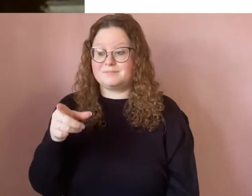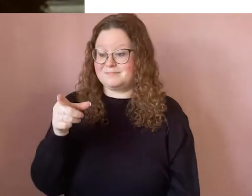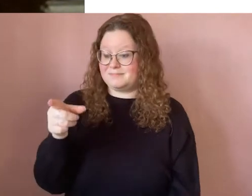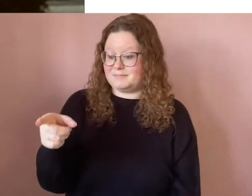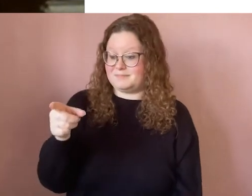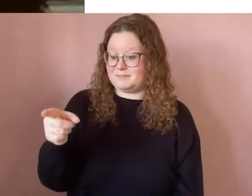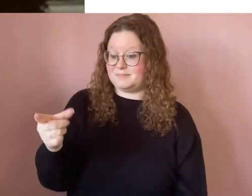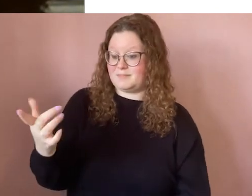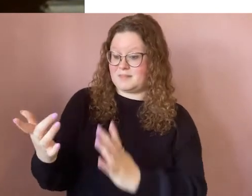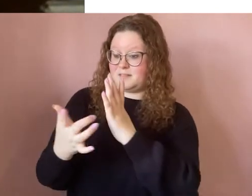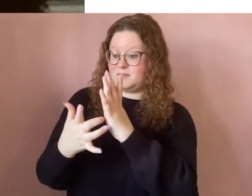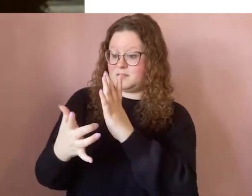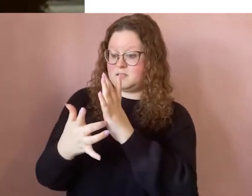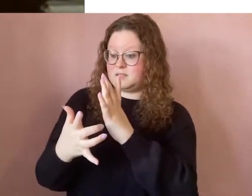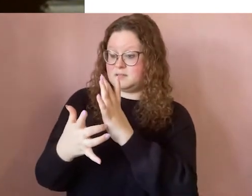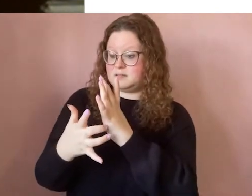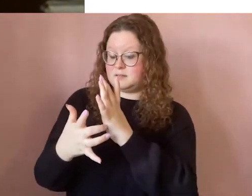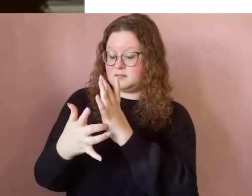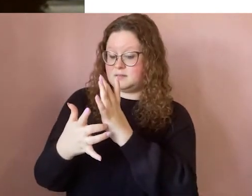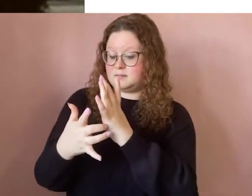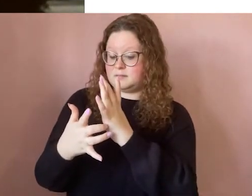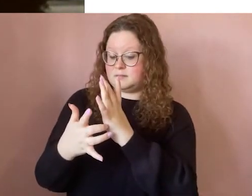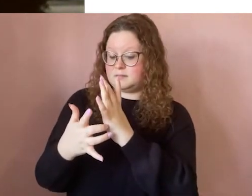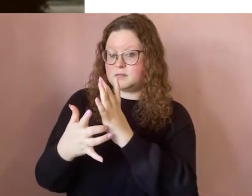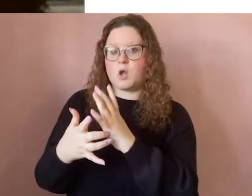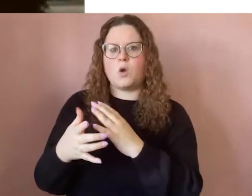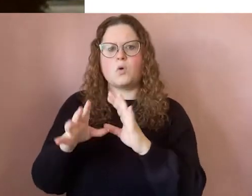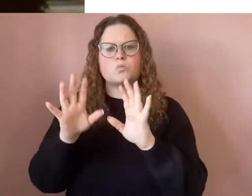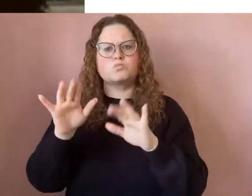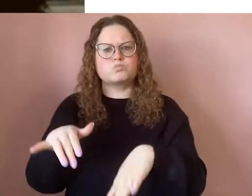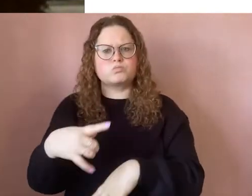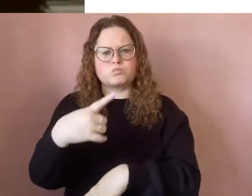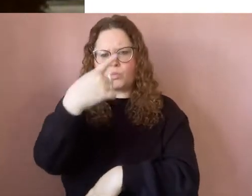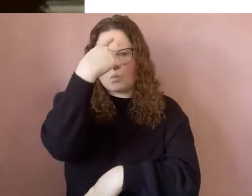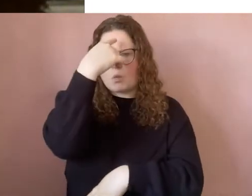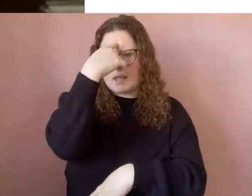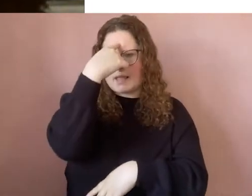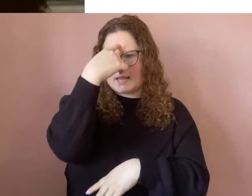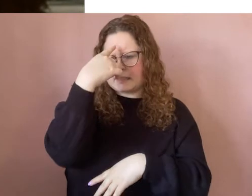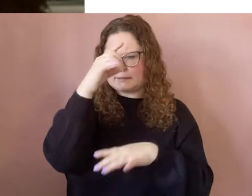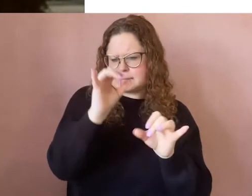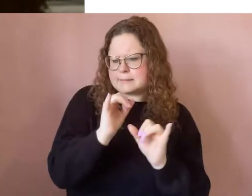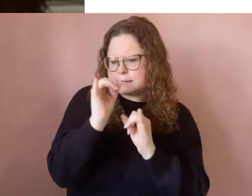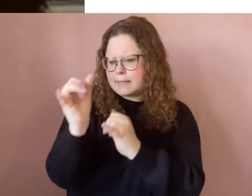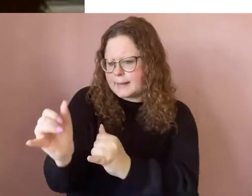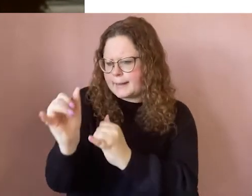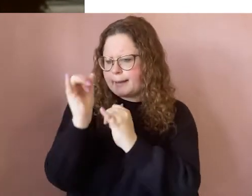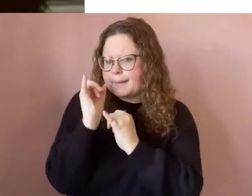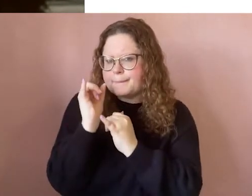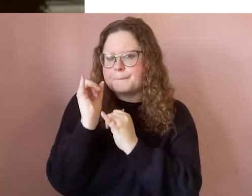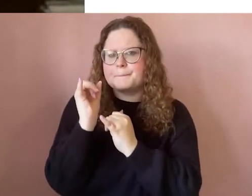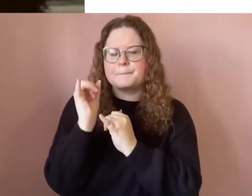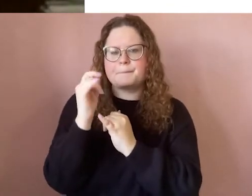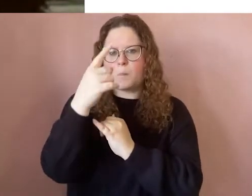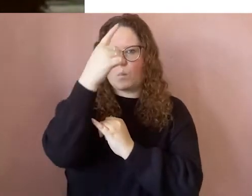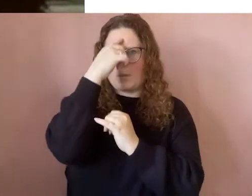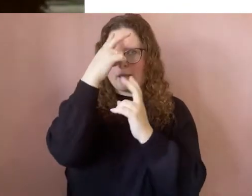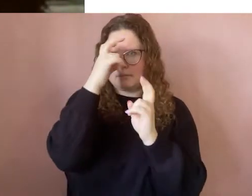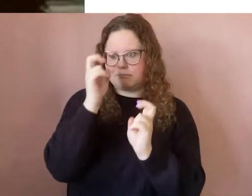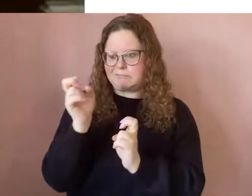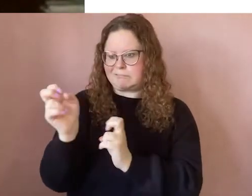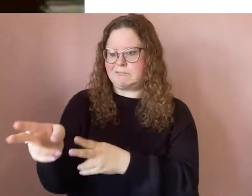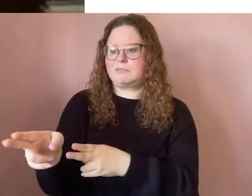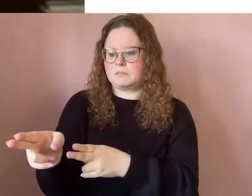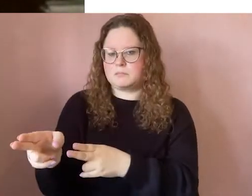potentially are claimed to be based upon knowledge of the human brain and therefore replicating how the brain works, but inside